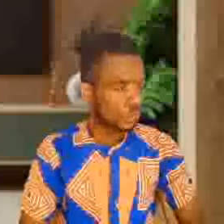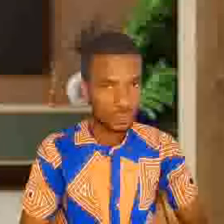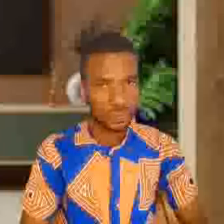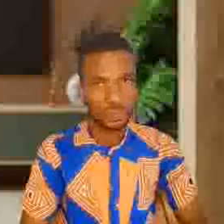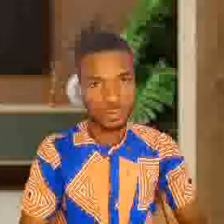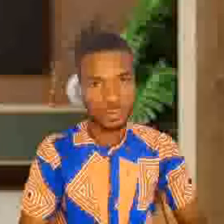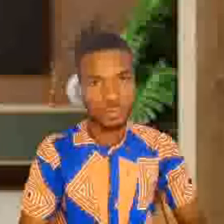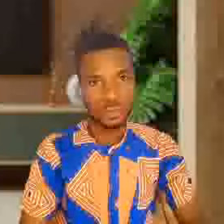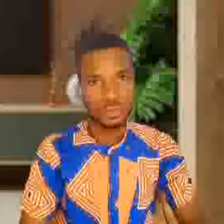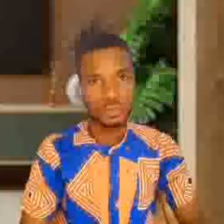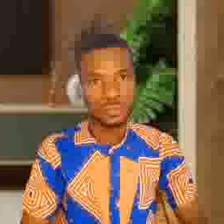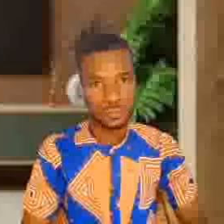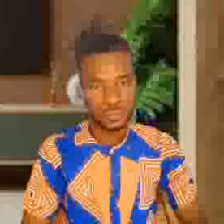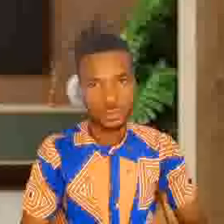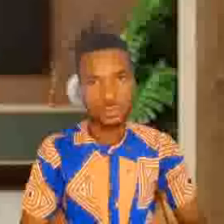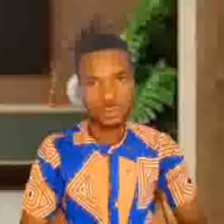Are you there?